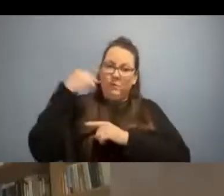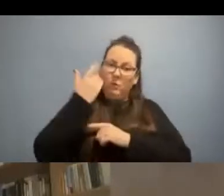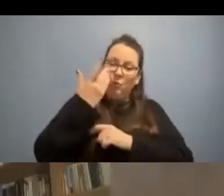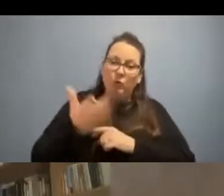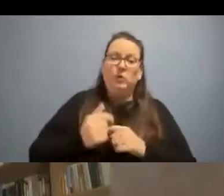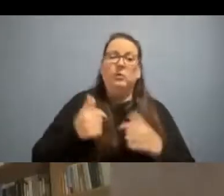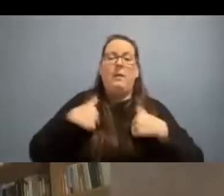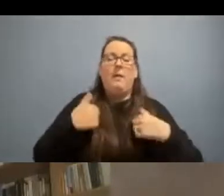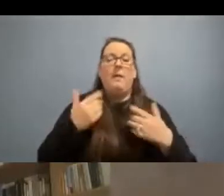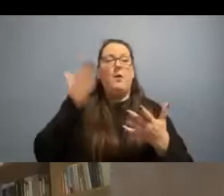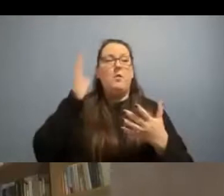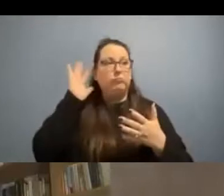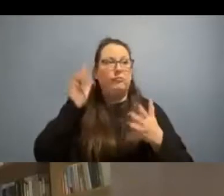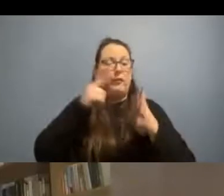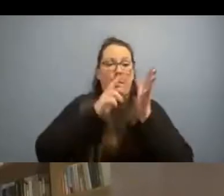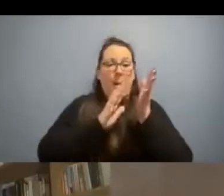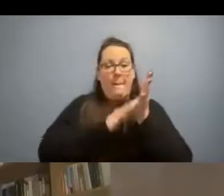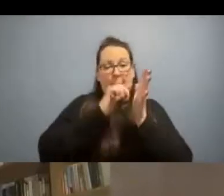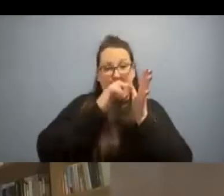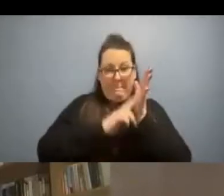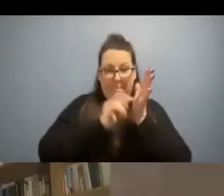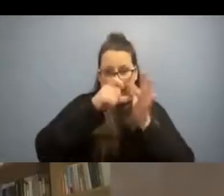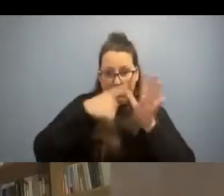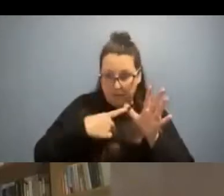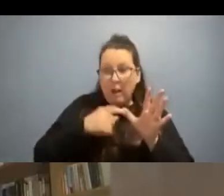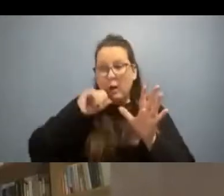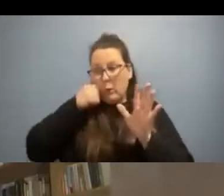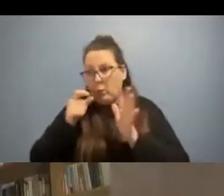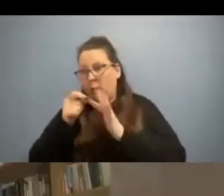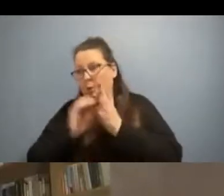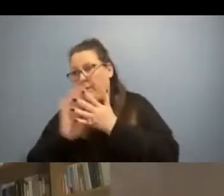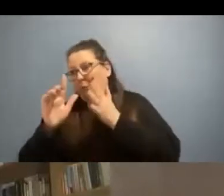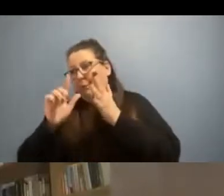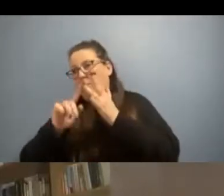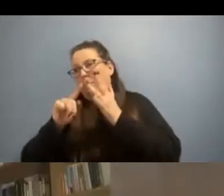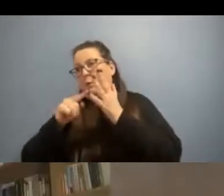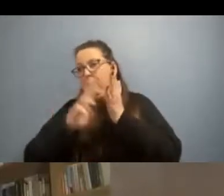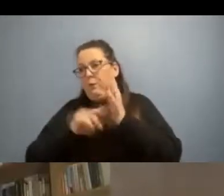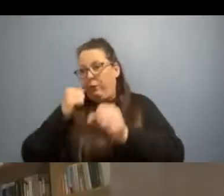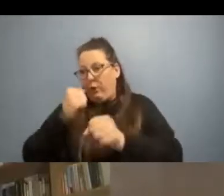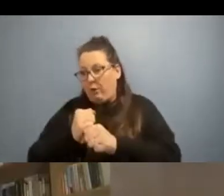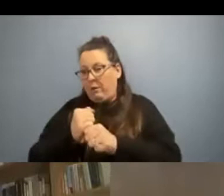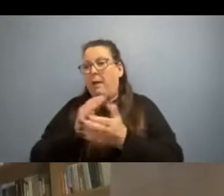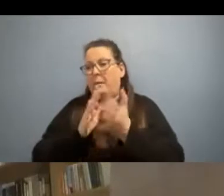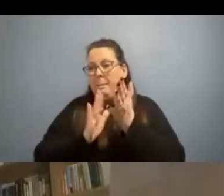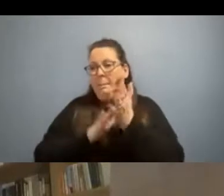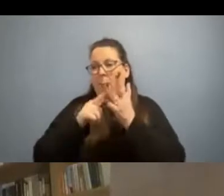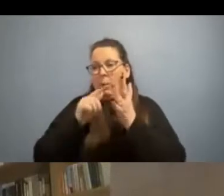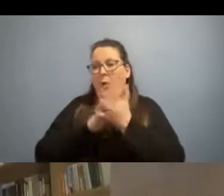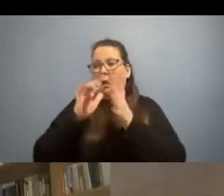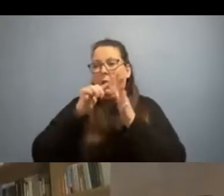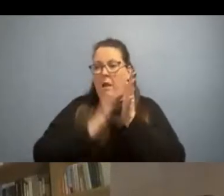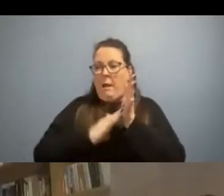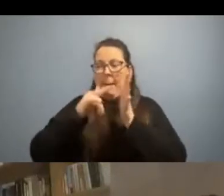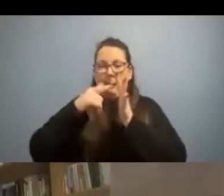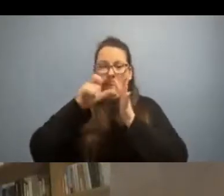Amanda. We're going to hear from Fong, Mo and Mohammed, and they've got really important information to impart. So all I really wanted to do